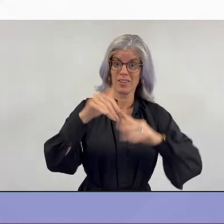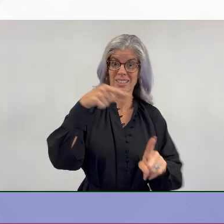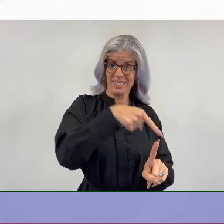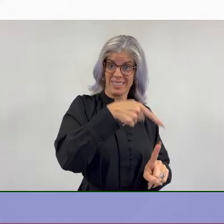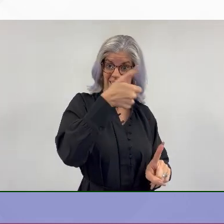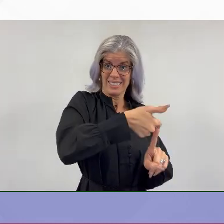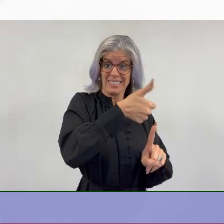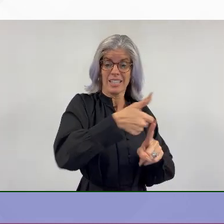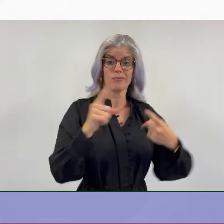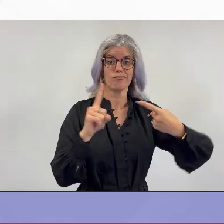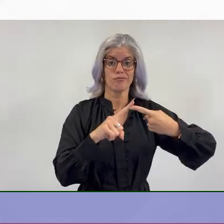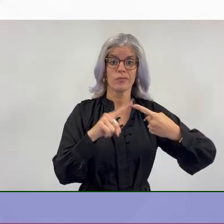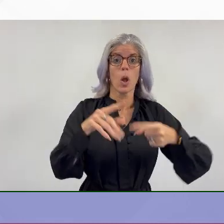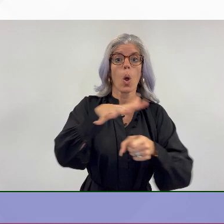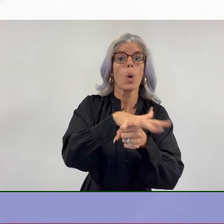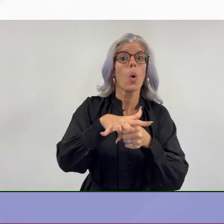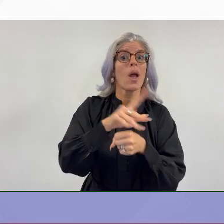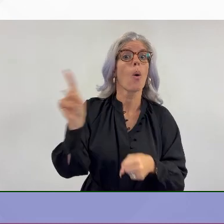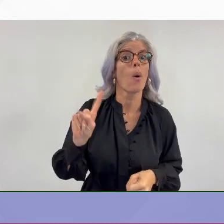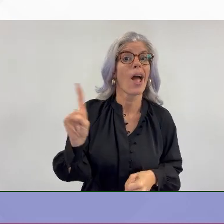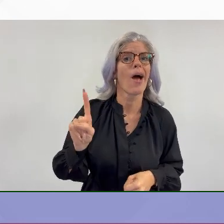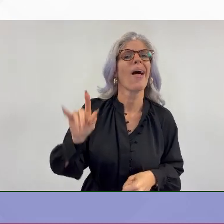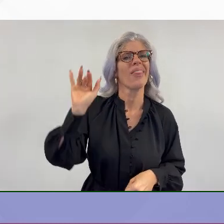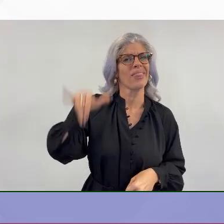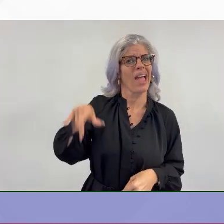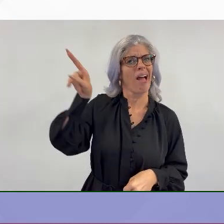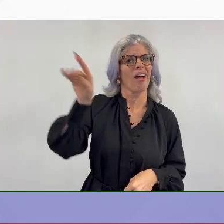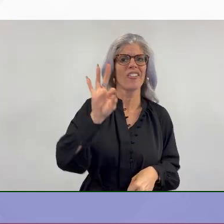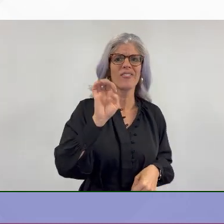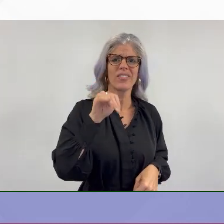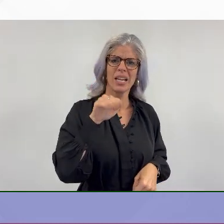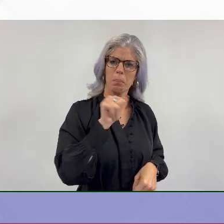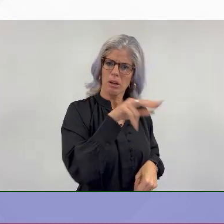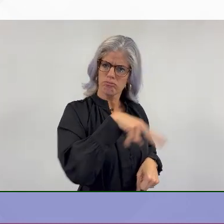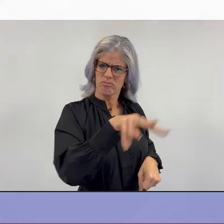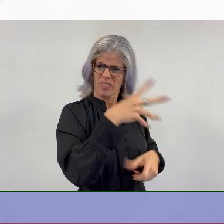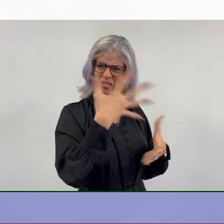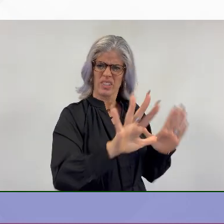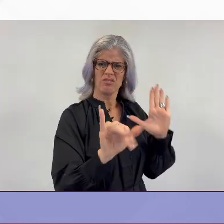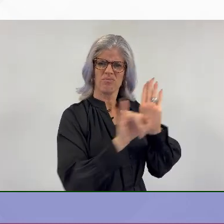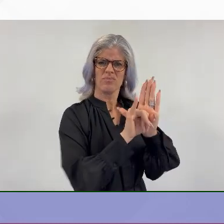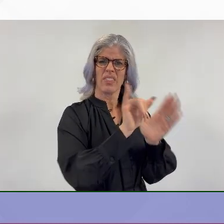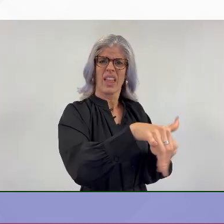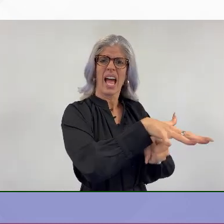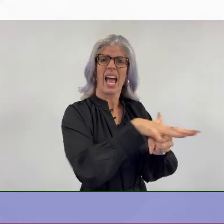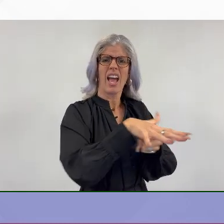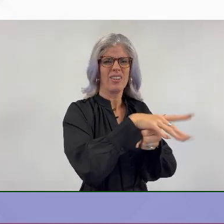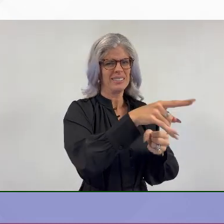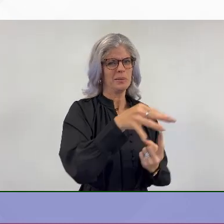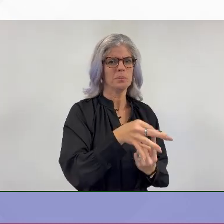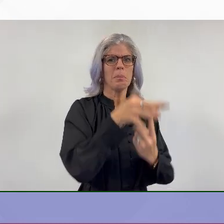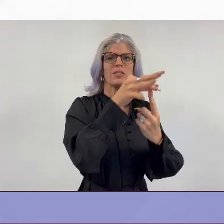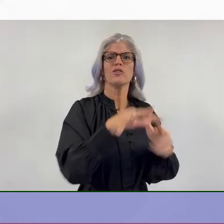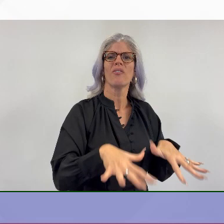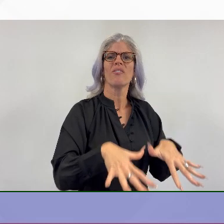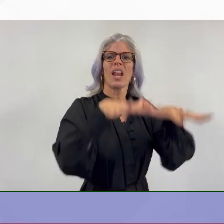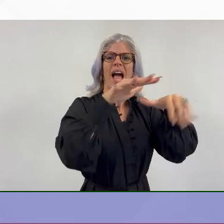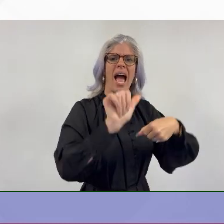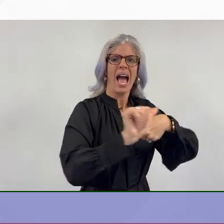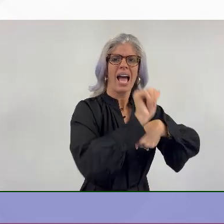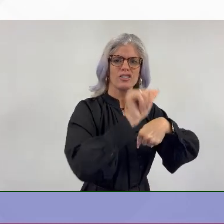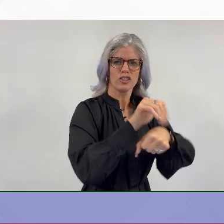loss. If the applicant does not have flood insurance for their facility or carries inadequate flood insurance,